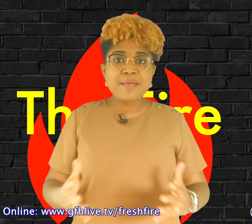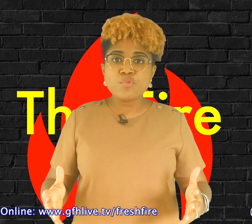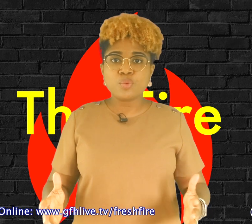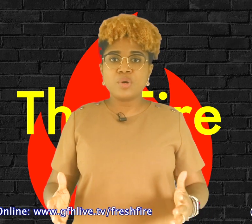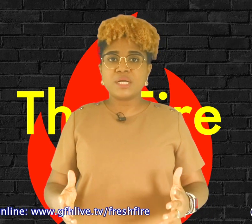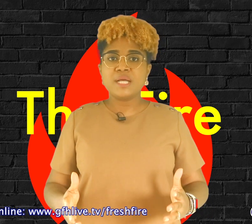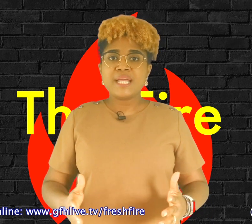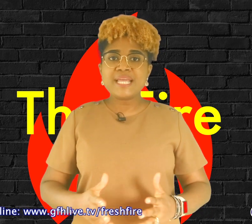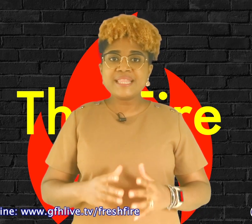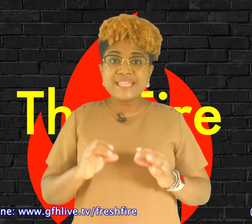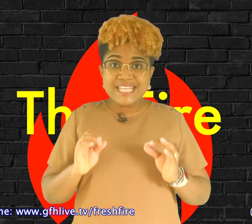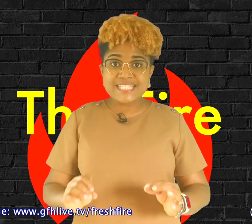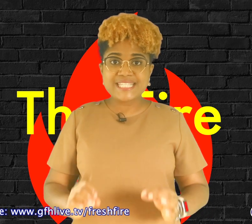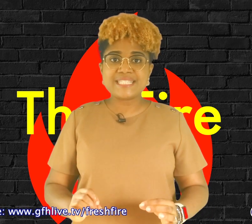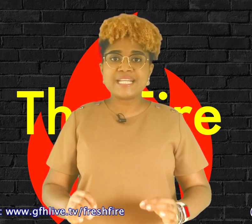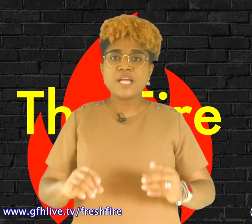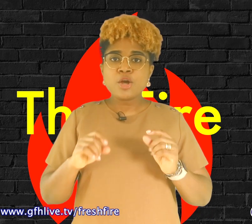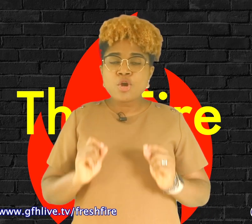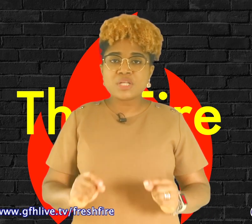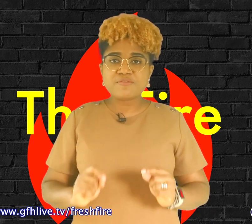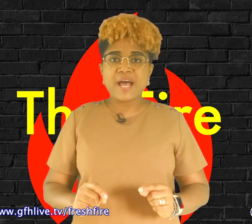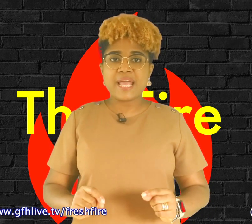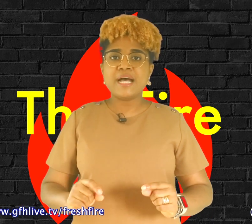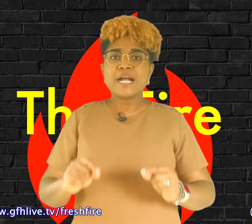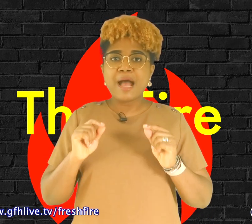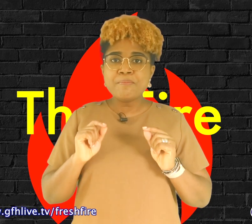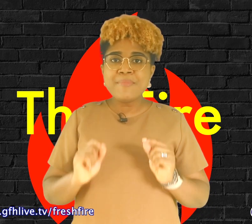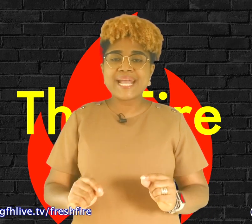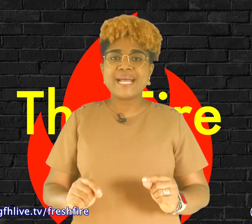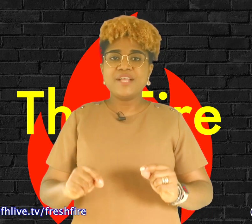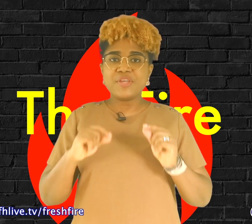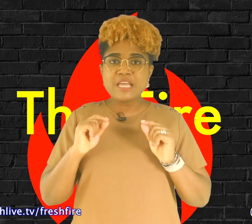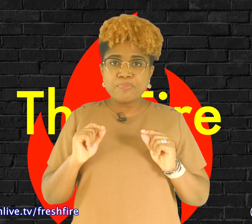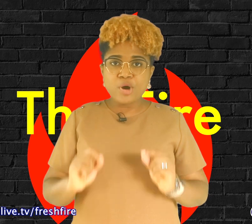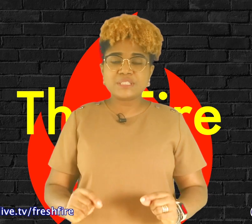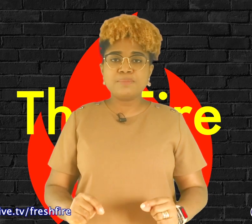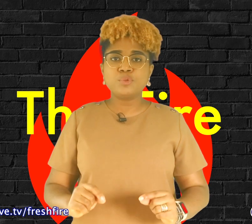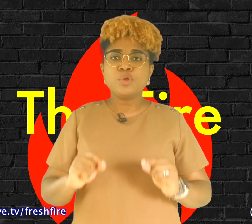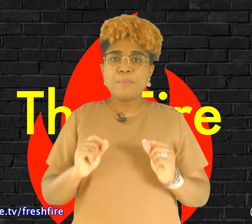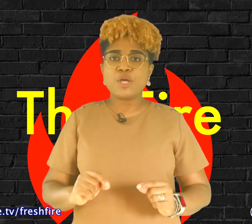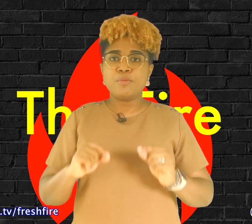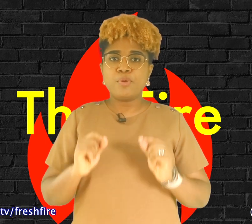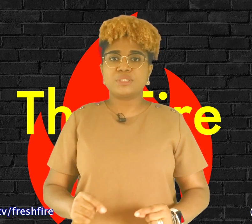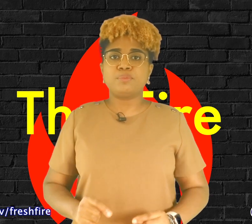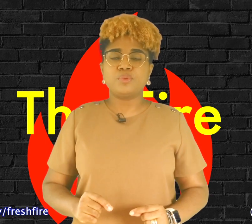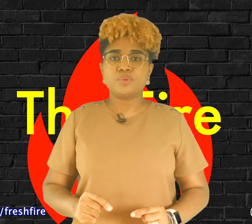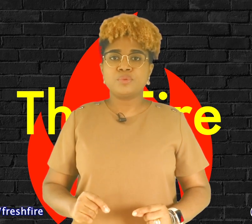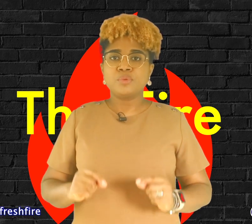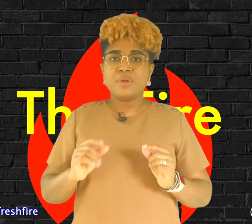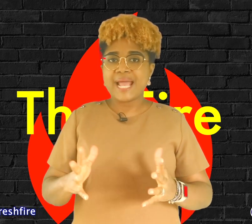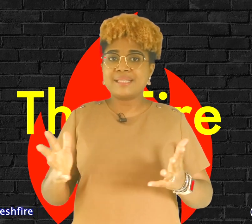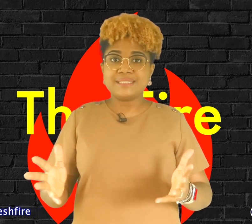the lame will walk. In this season, God's fire can make the impossible become